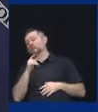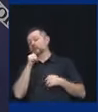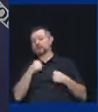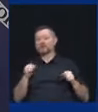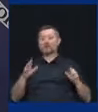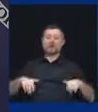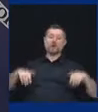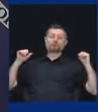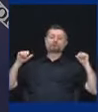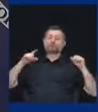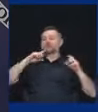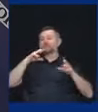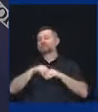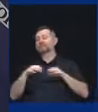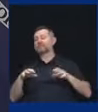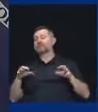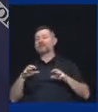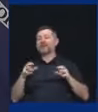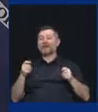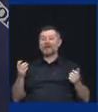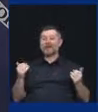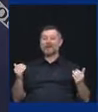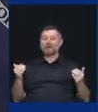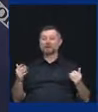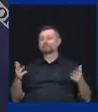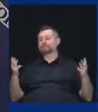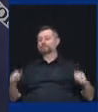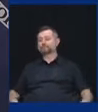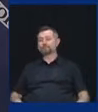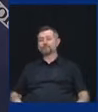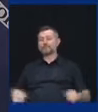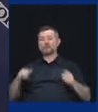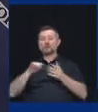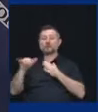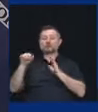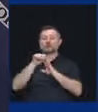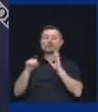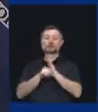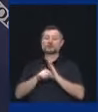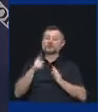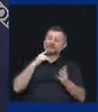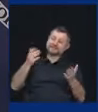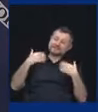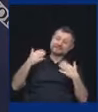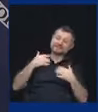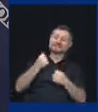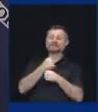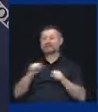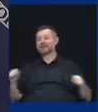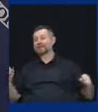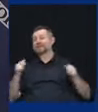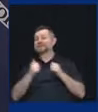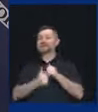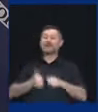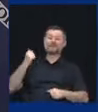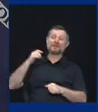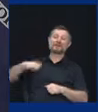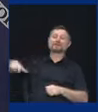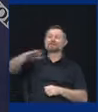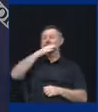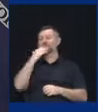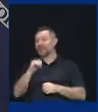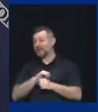campaign. Come to New York State, one of the safest COVID states in